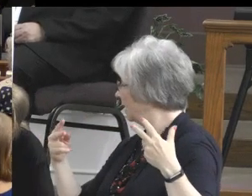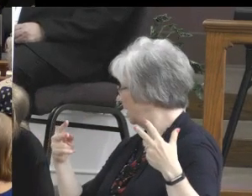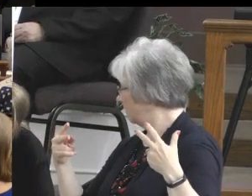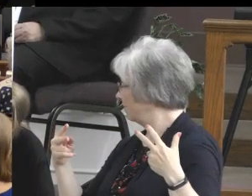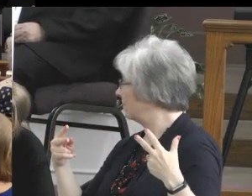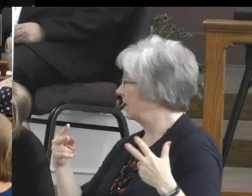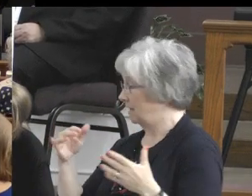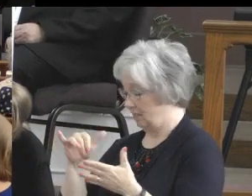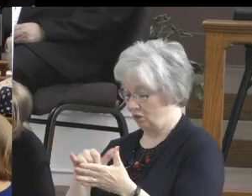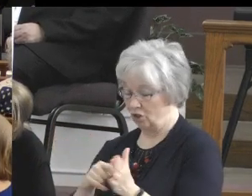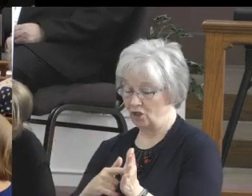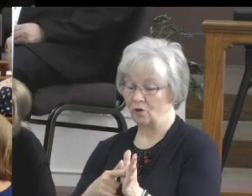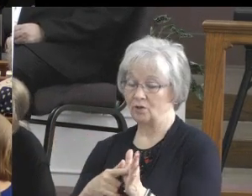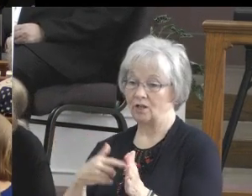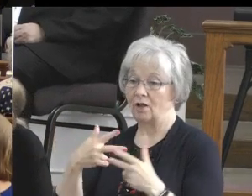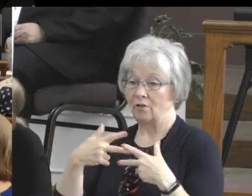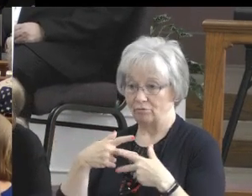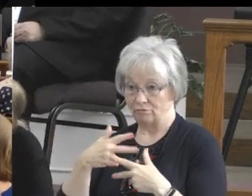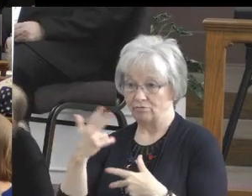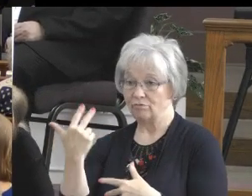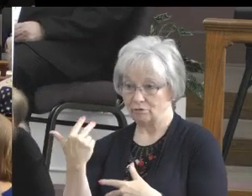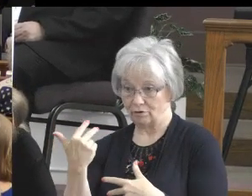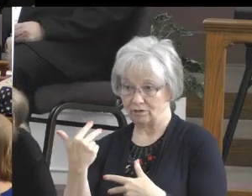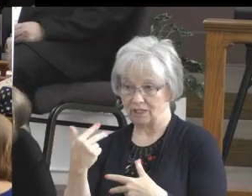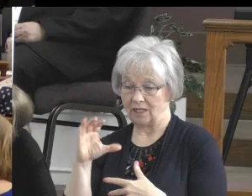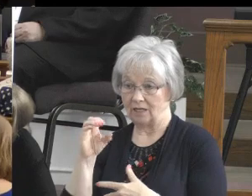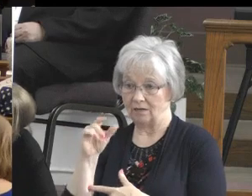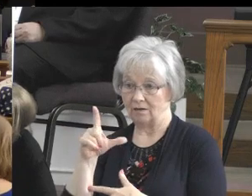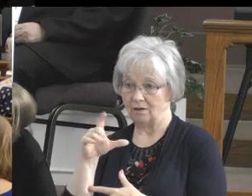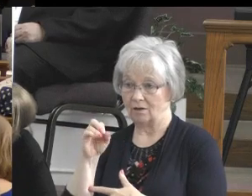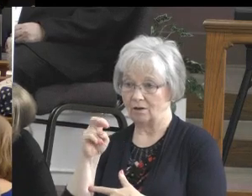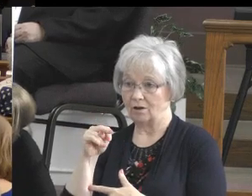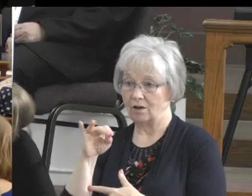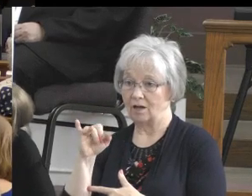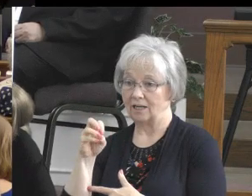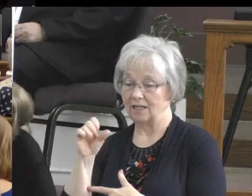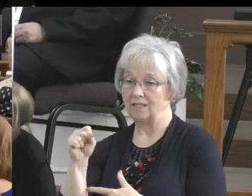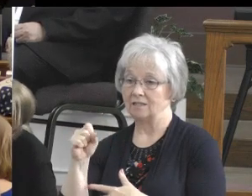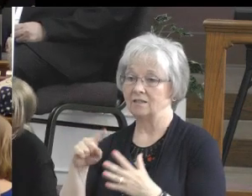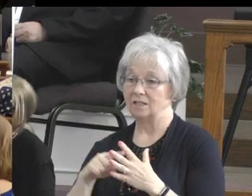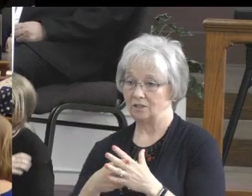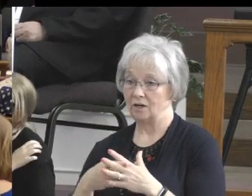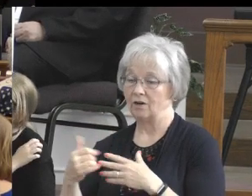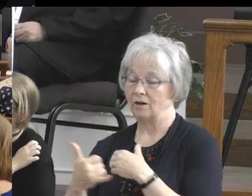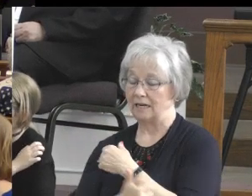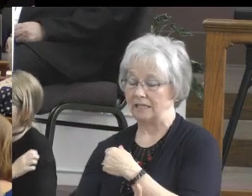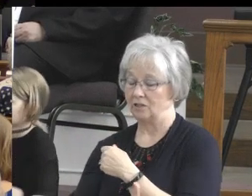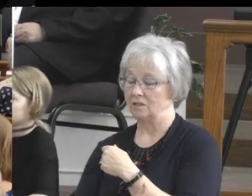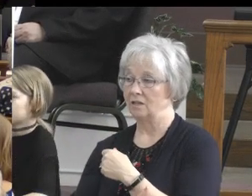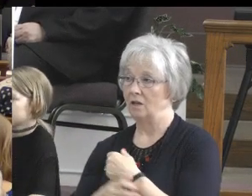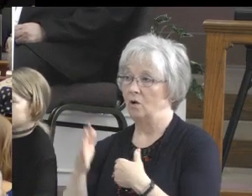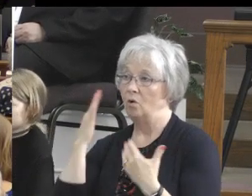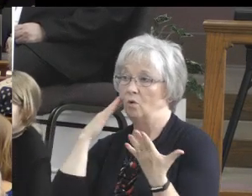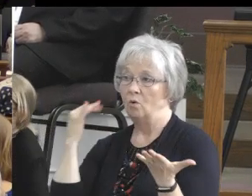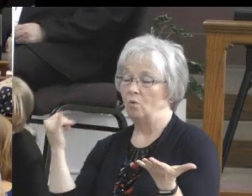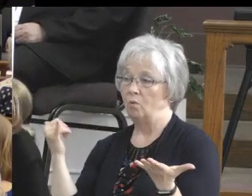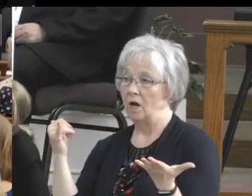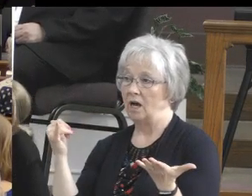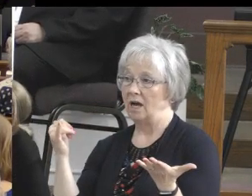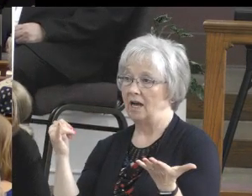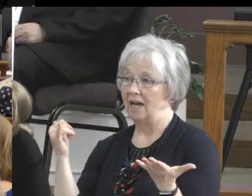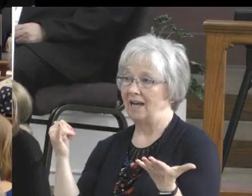Okay, it shows the 13 colonies that originated our nation. Why does the flag have